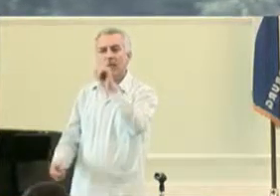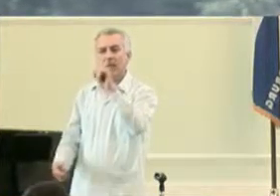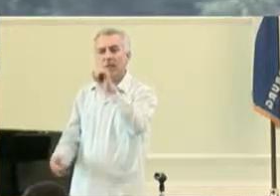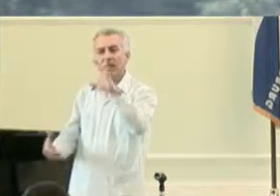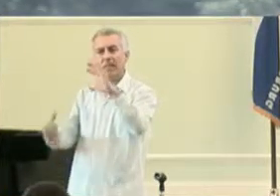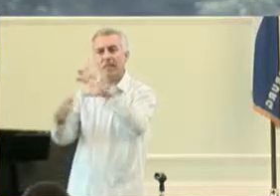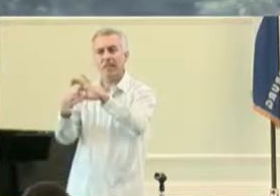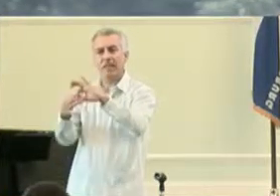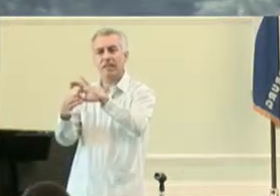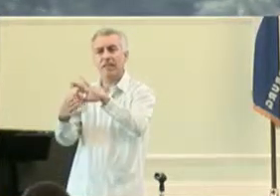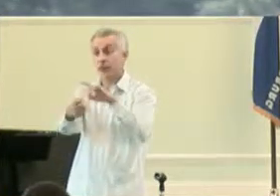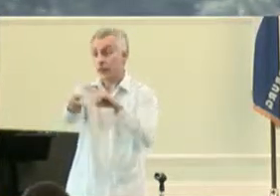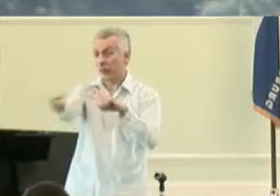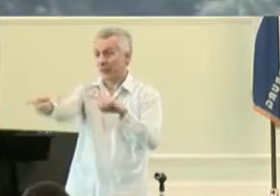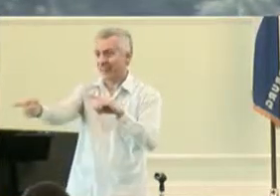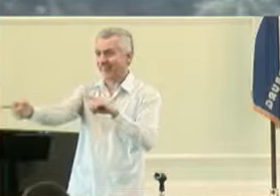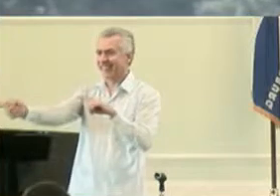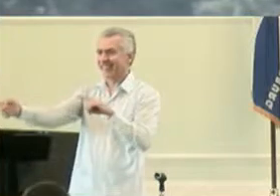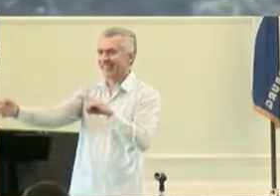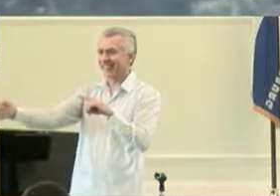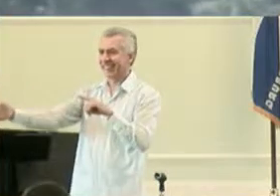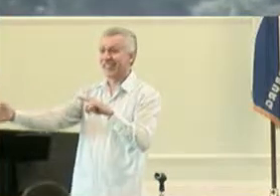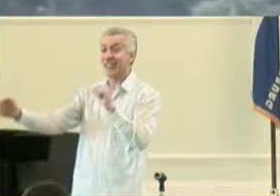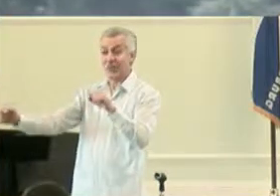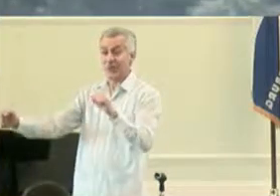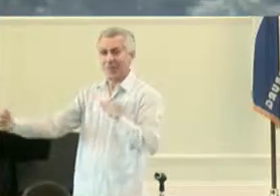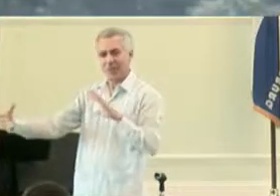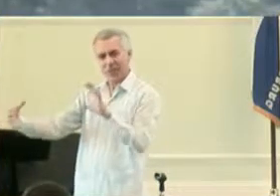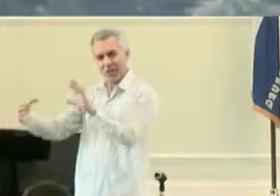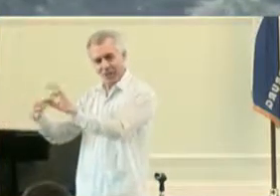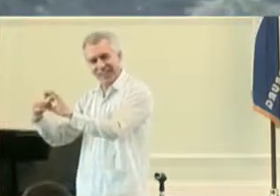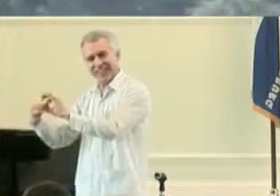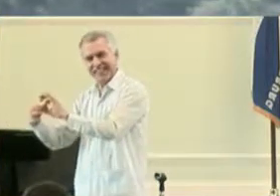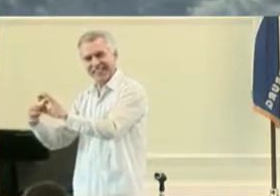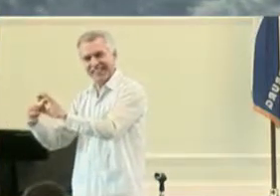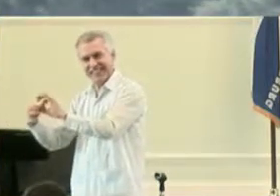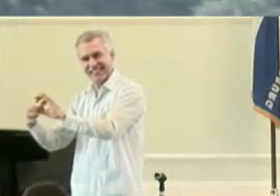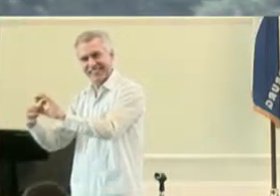You are there for a special purpose.